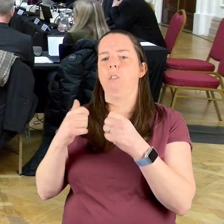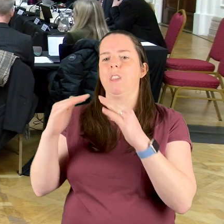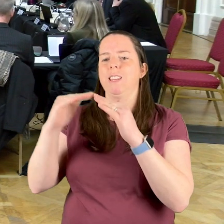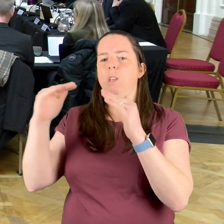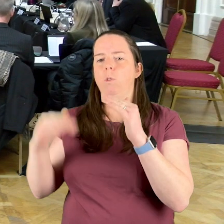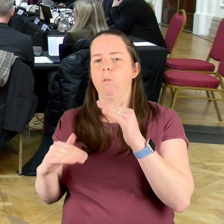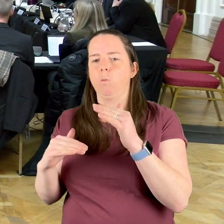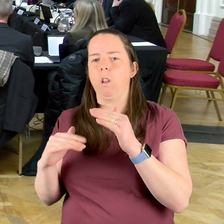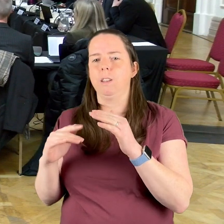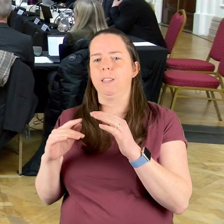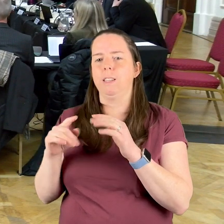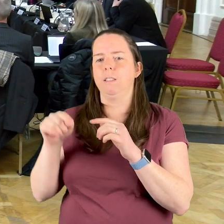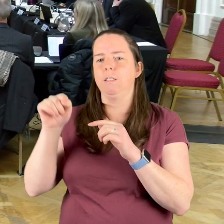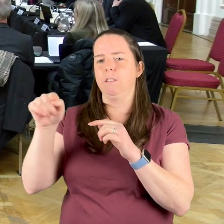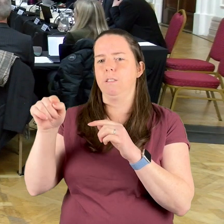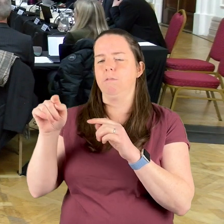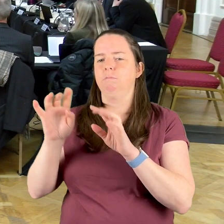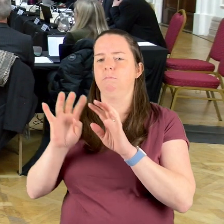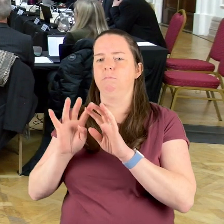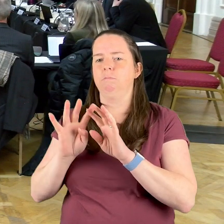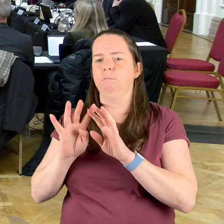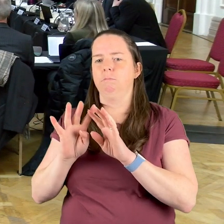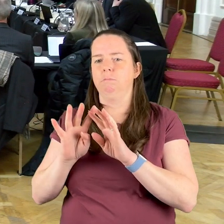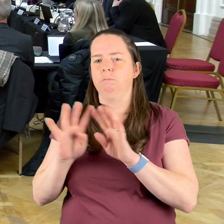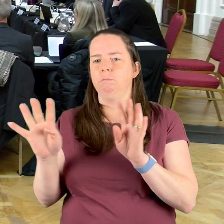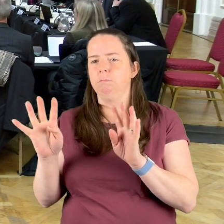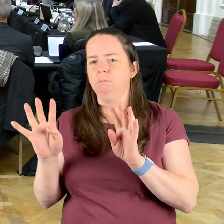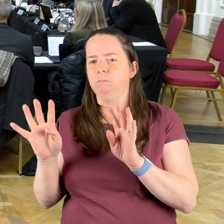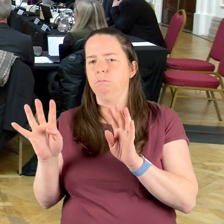us. And that work we are taking it